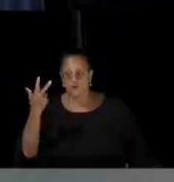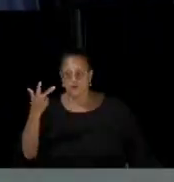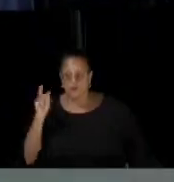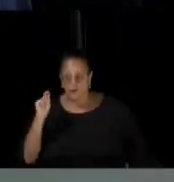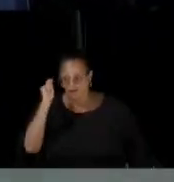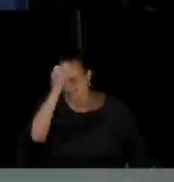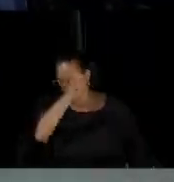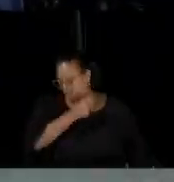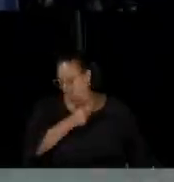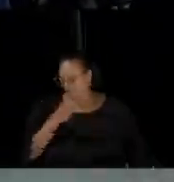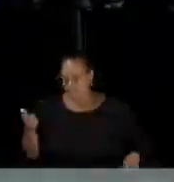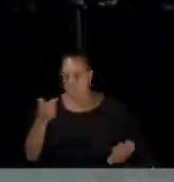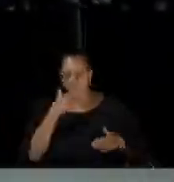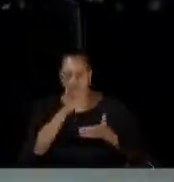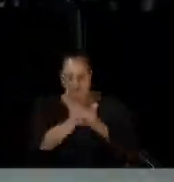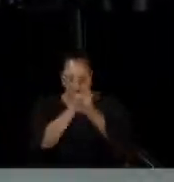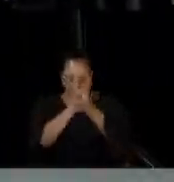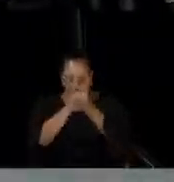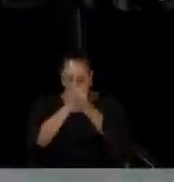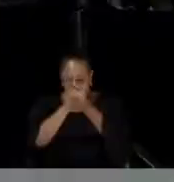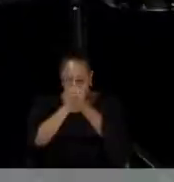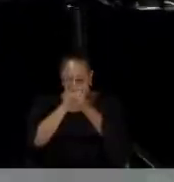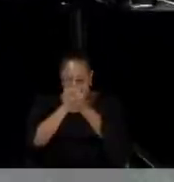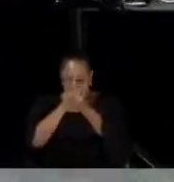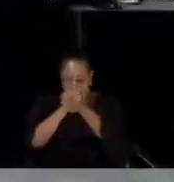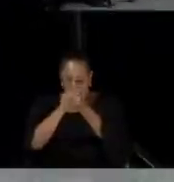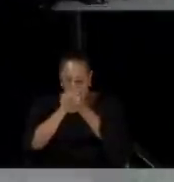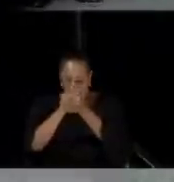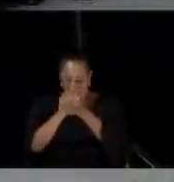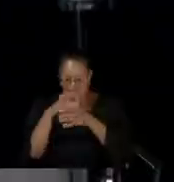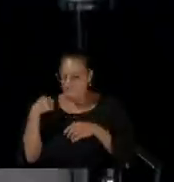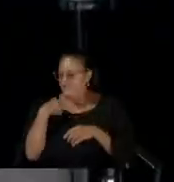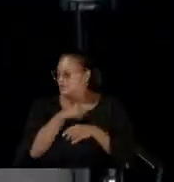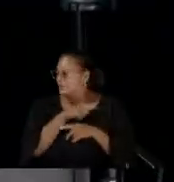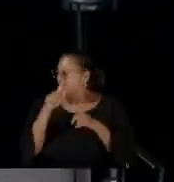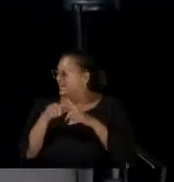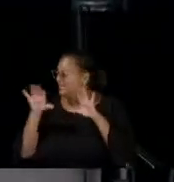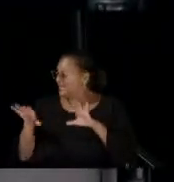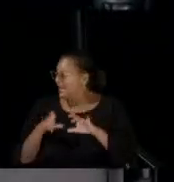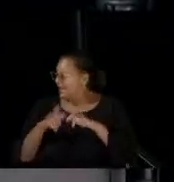One, two, three. Congratulations, class of 2023.